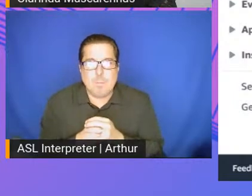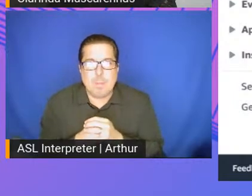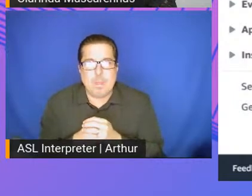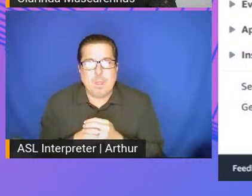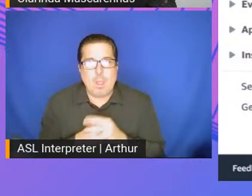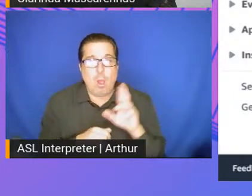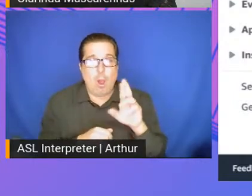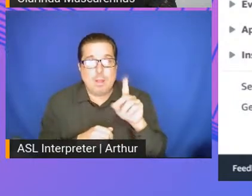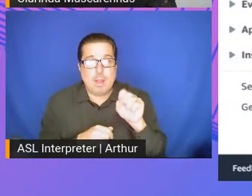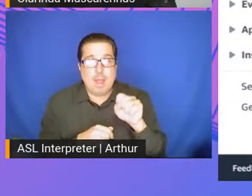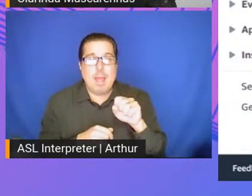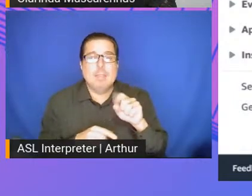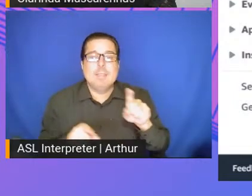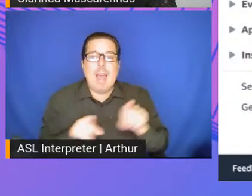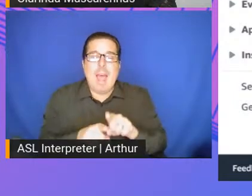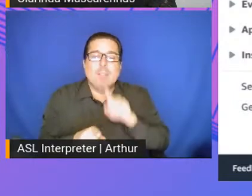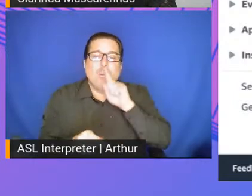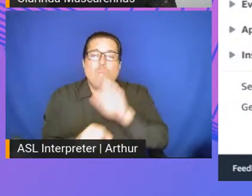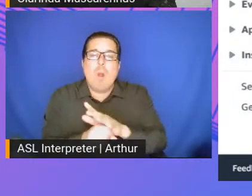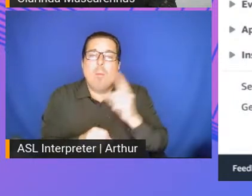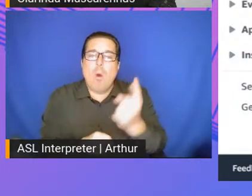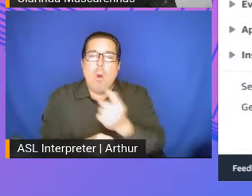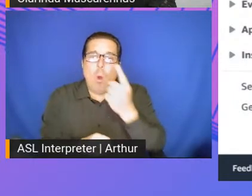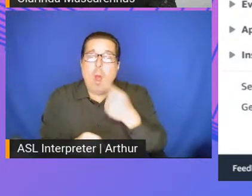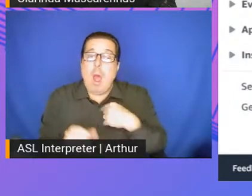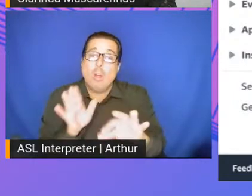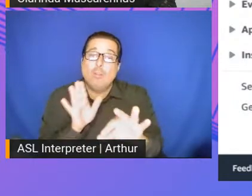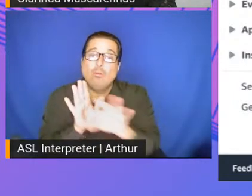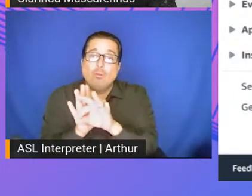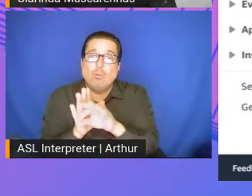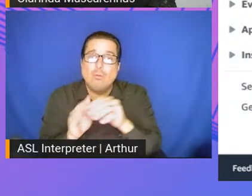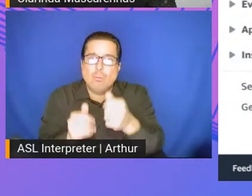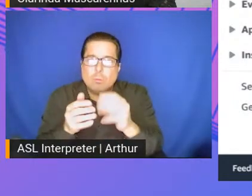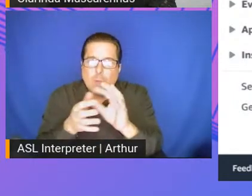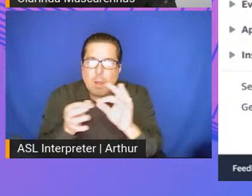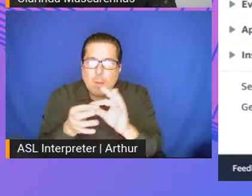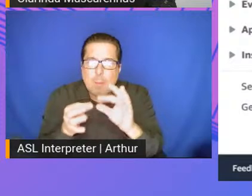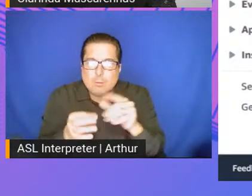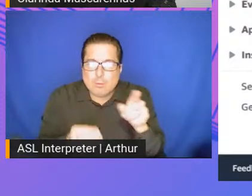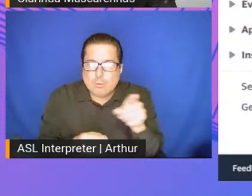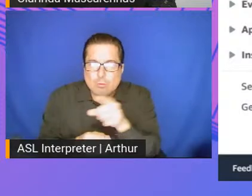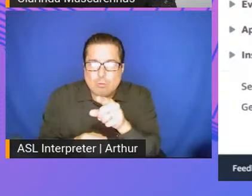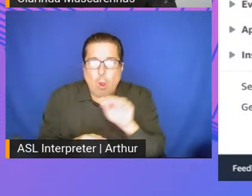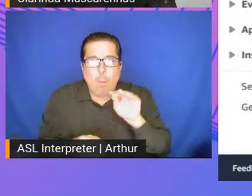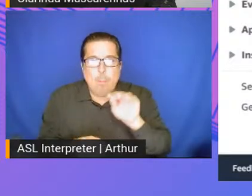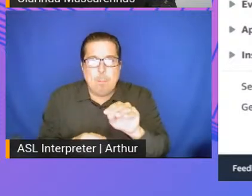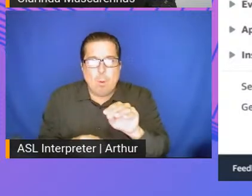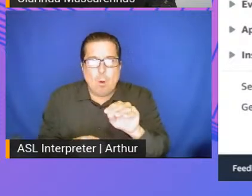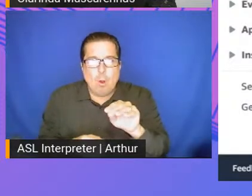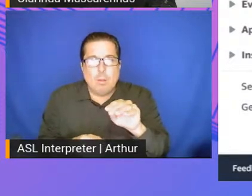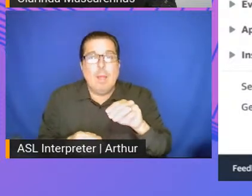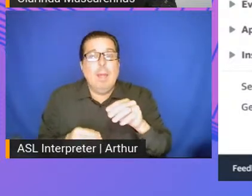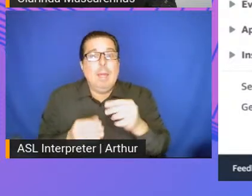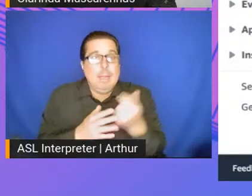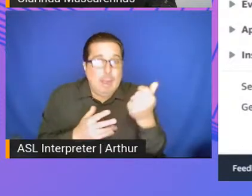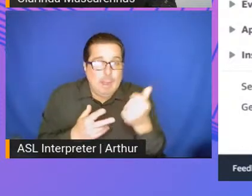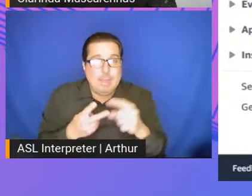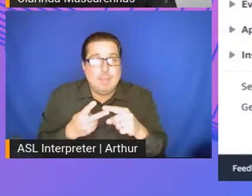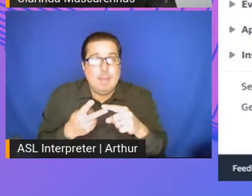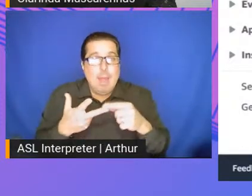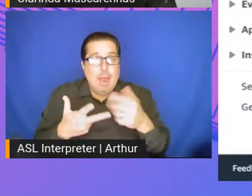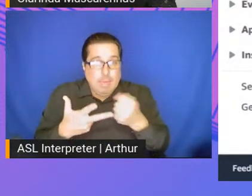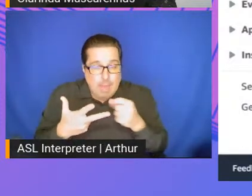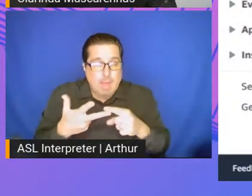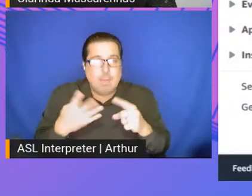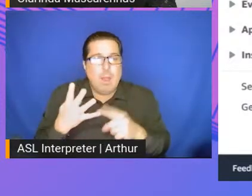And I can choose the HTTP methods with the put, delete, get, post APIs. And I also